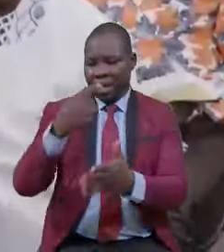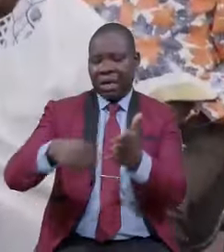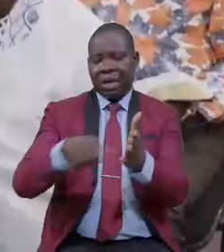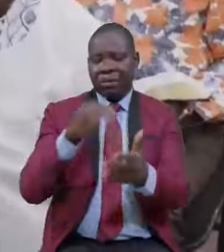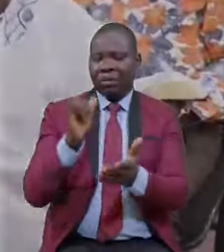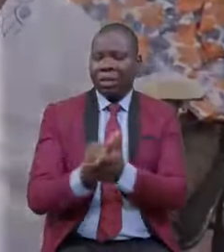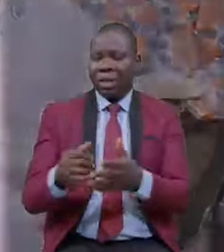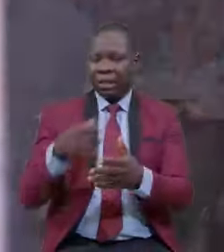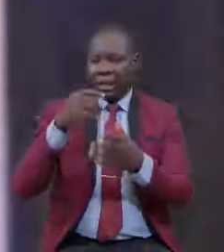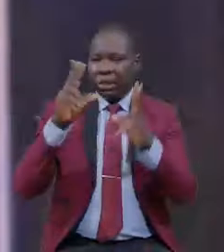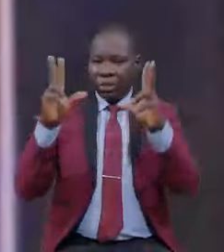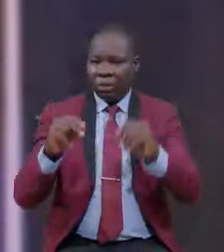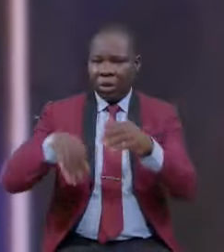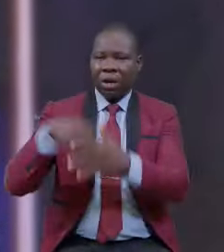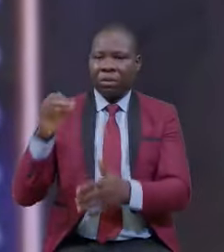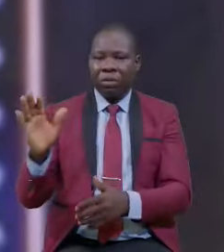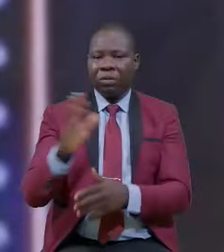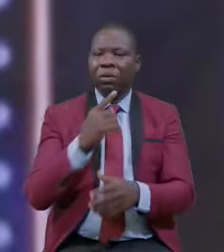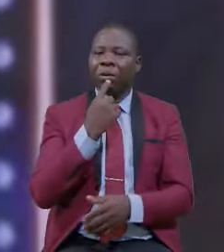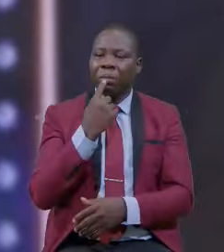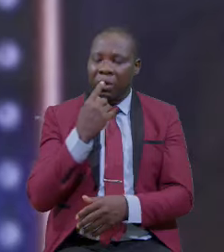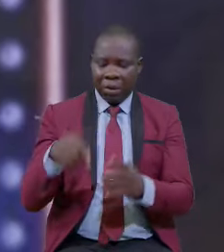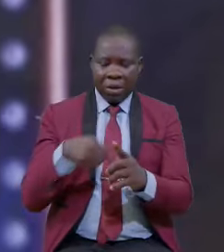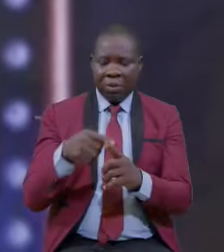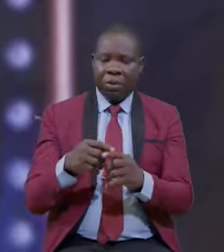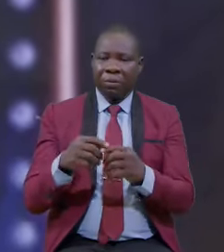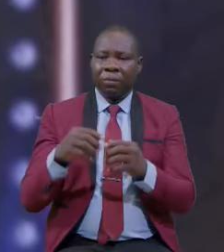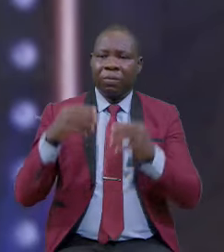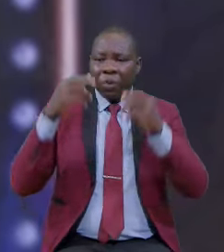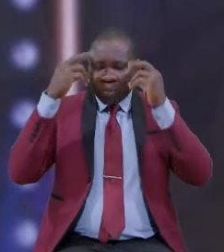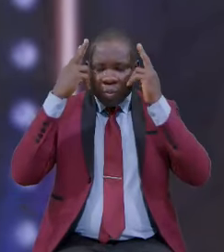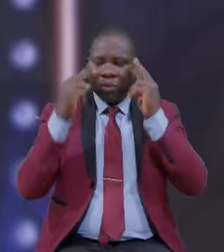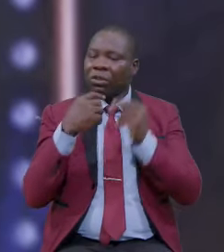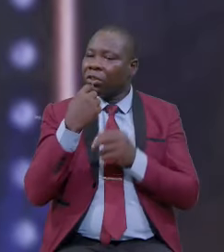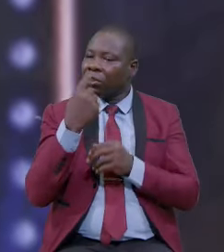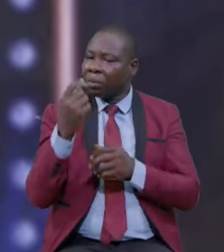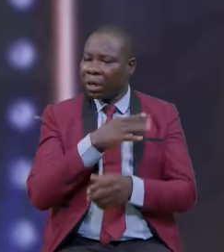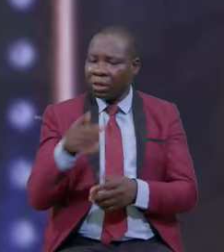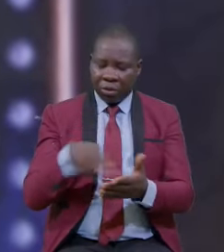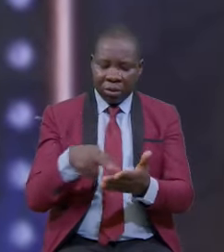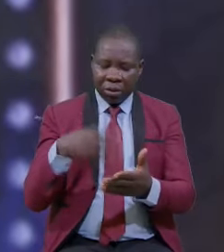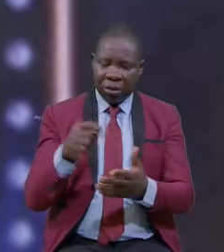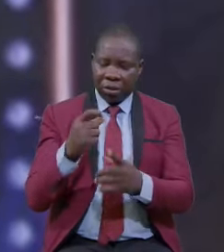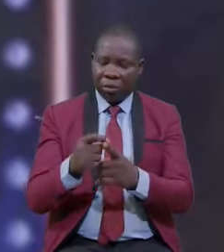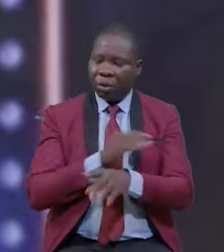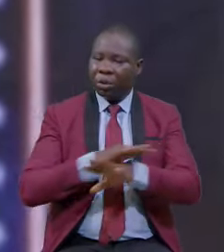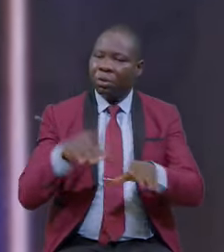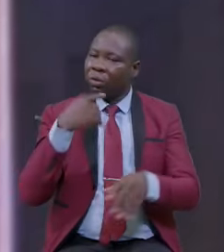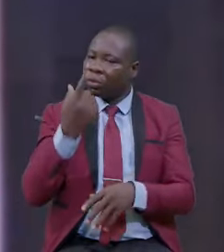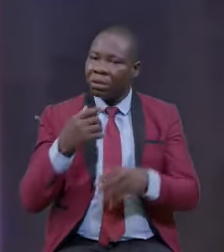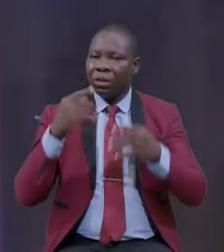When Moses speaks and you read the word, don't say nay. And when the prophet speaks, don't say nay. And